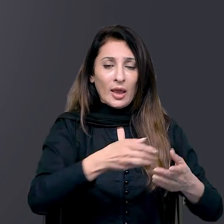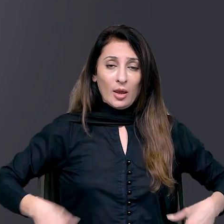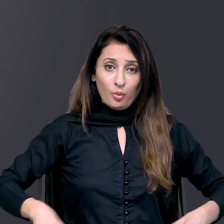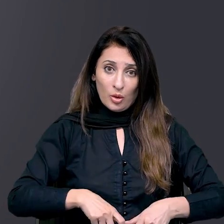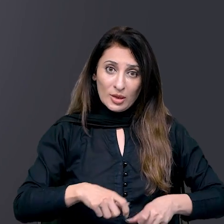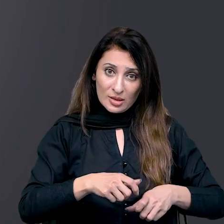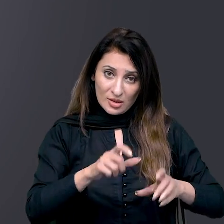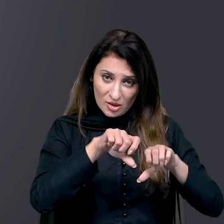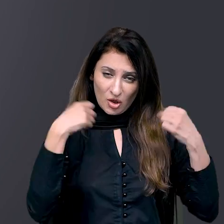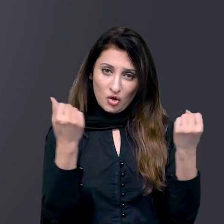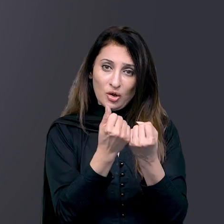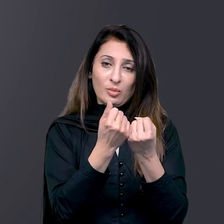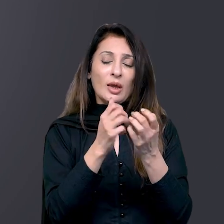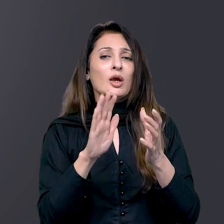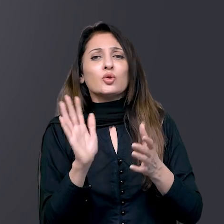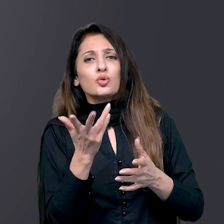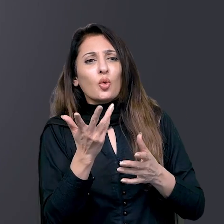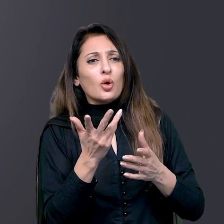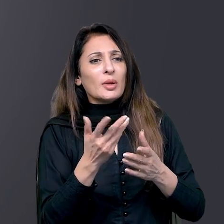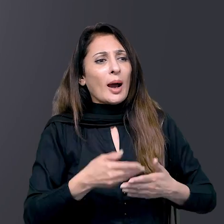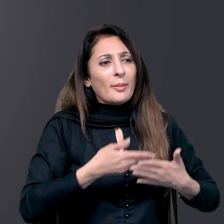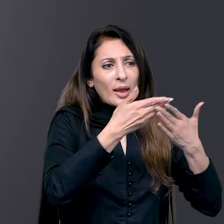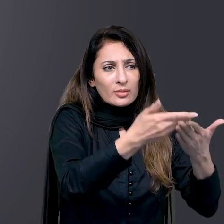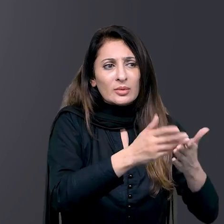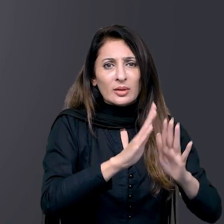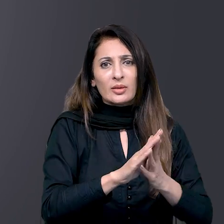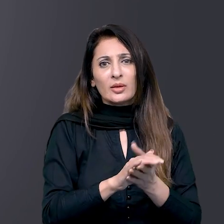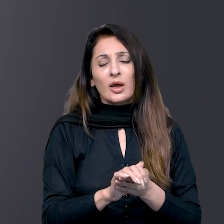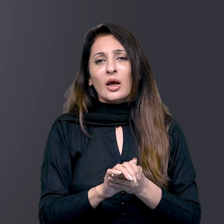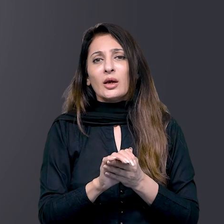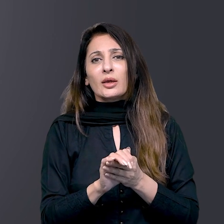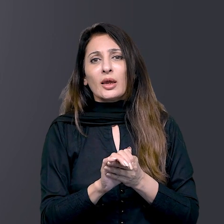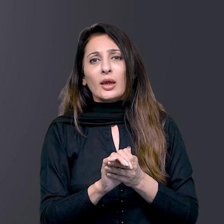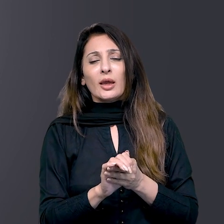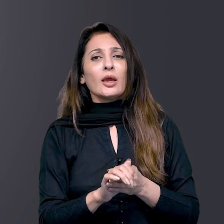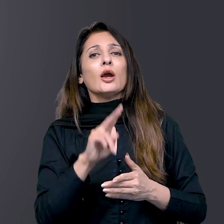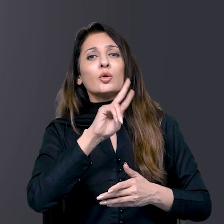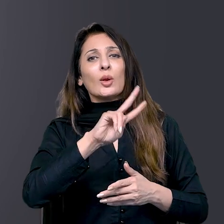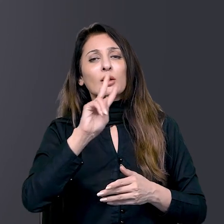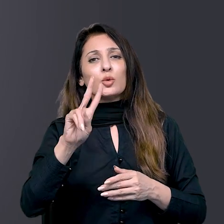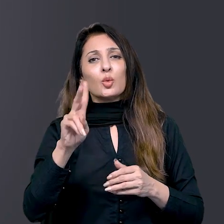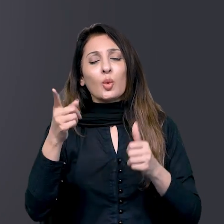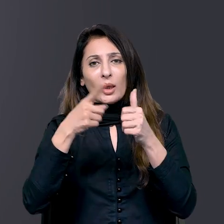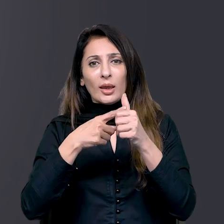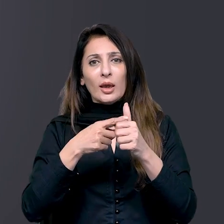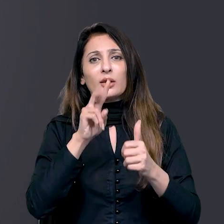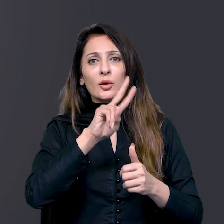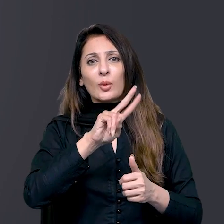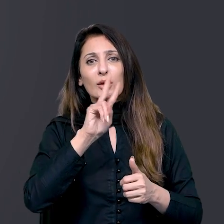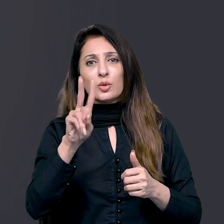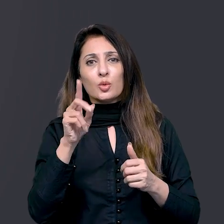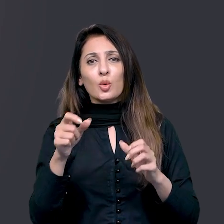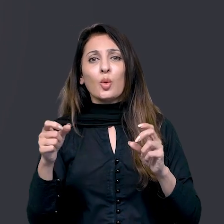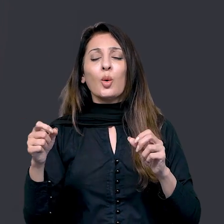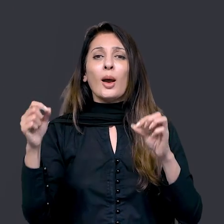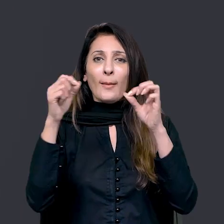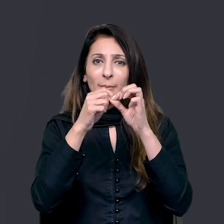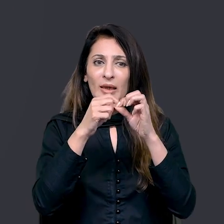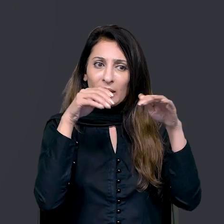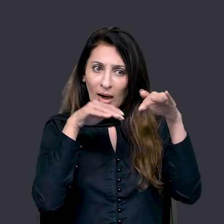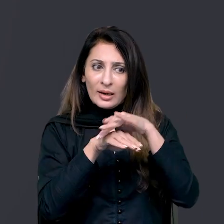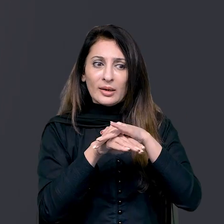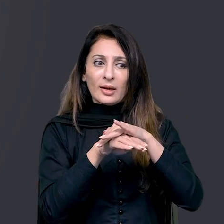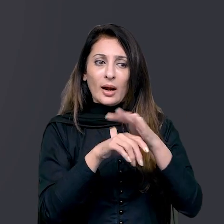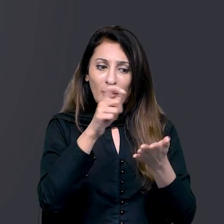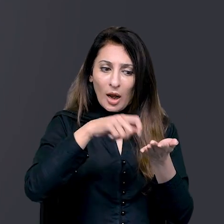an application under section 22A, 22B of the Code of Criminal Procedure to the Sessions Court. And